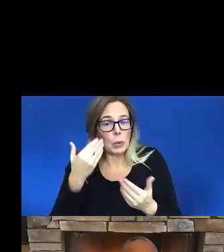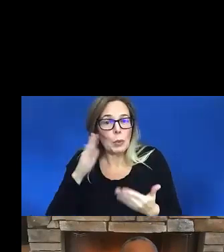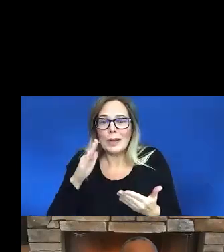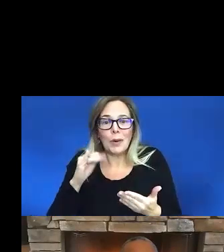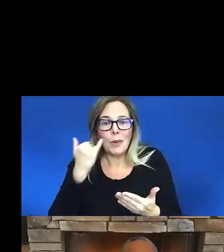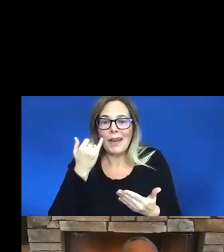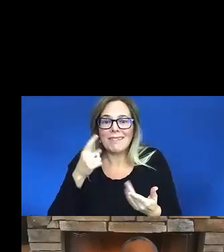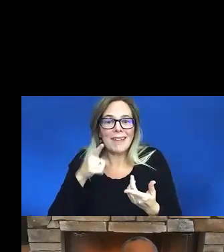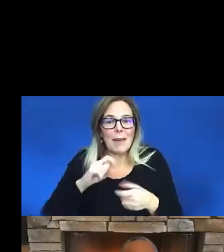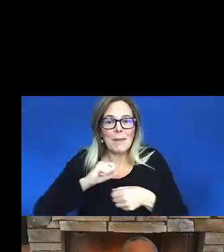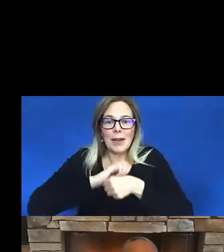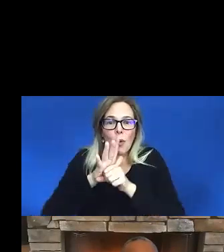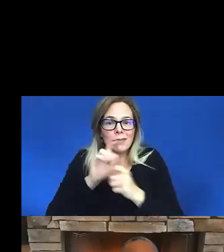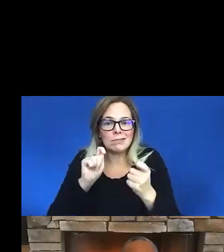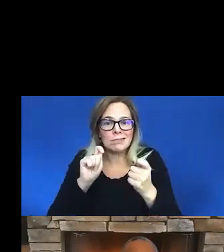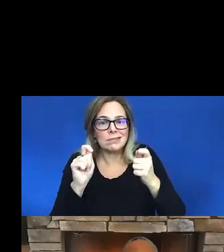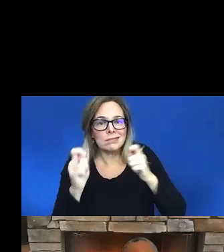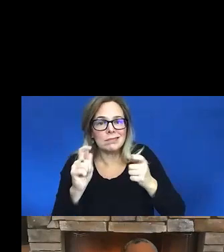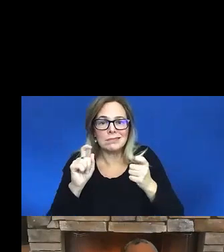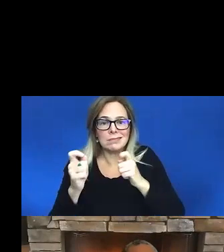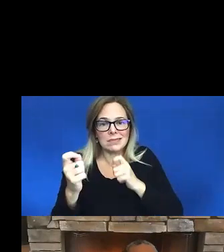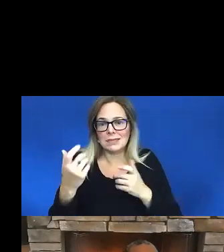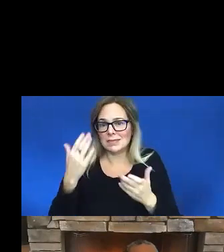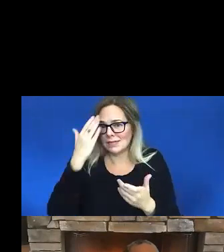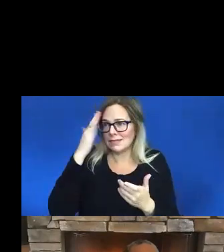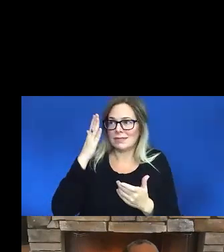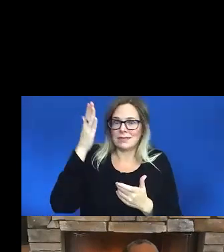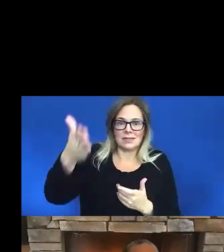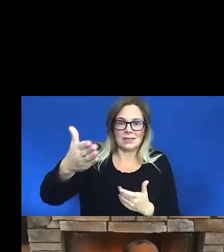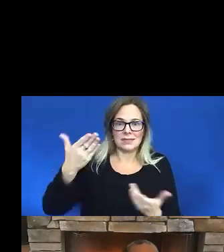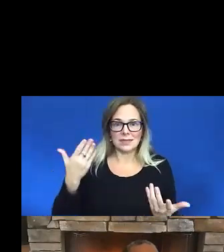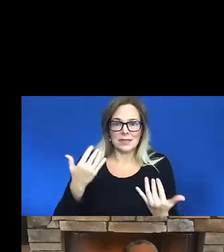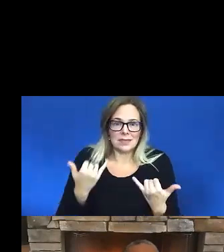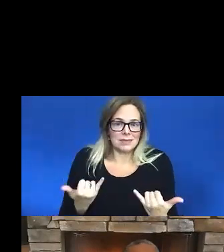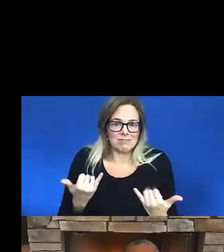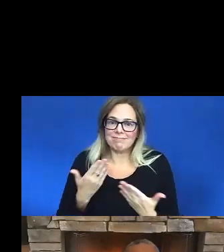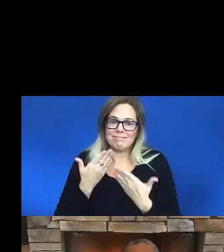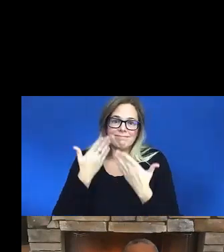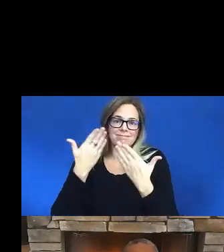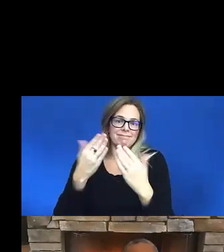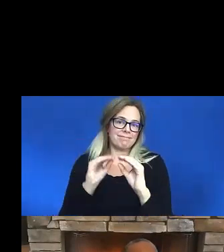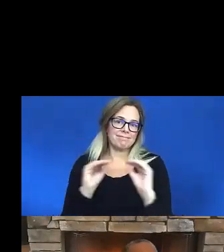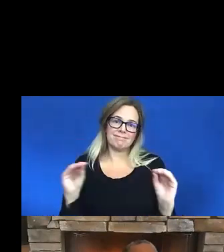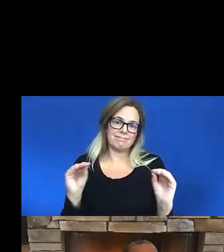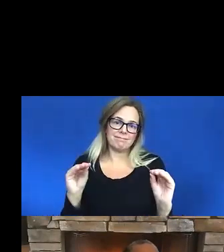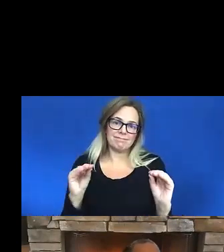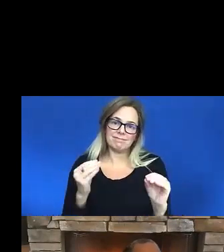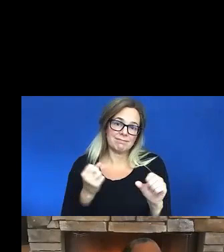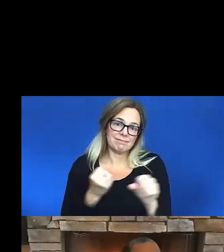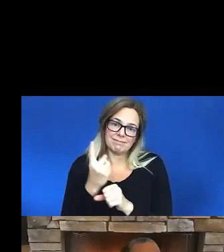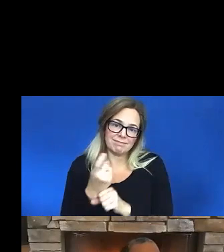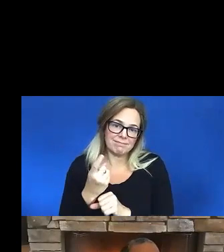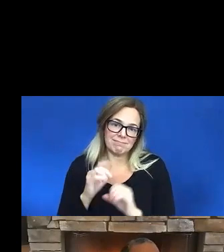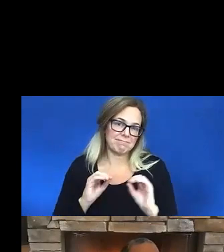in the future. But right now, there's not a recommendation for an annual dose. Okay.